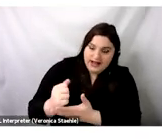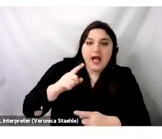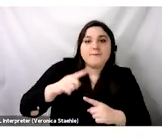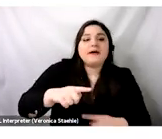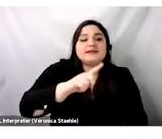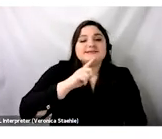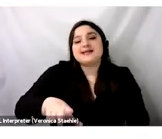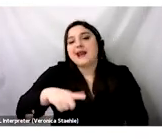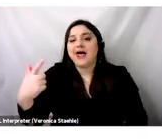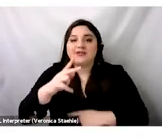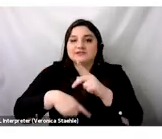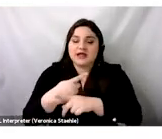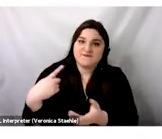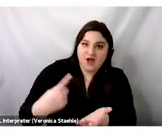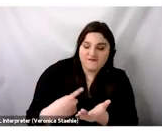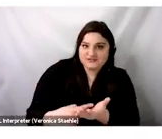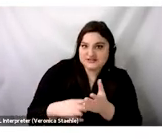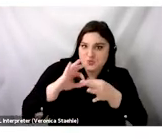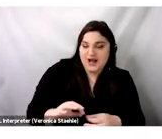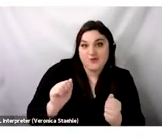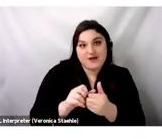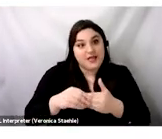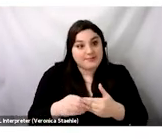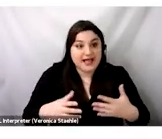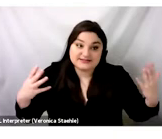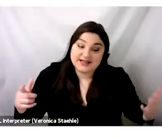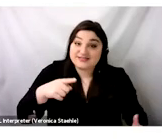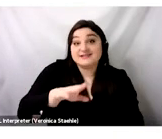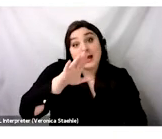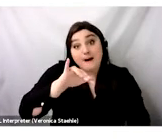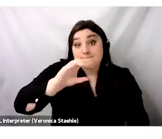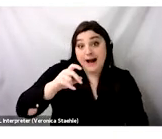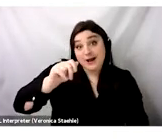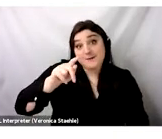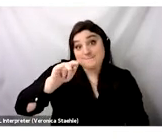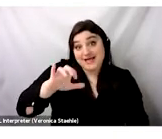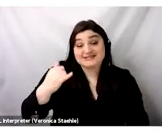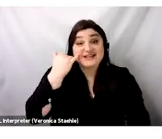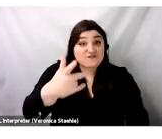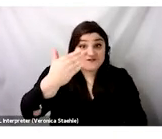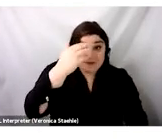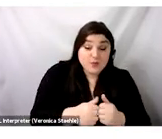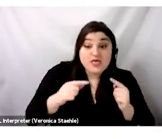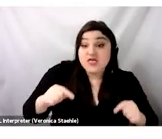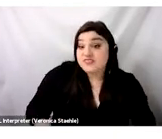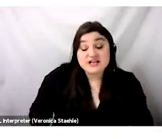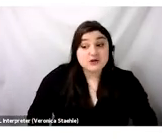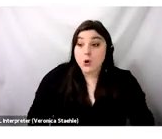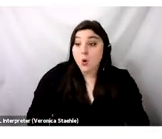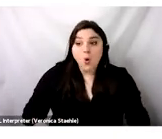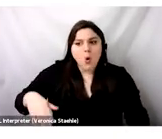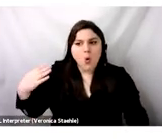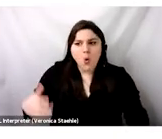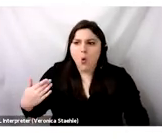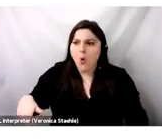nother conversation, right? Bioplastics. If you're familiar with this, it's so hard to